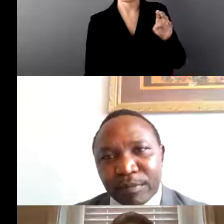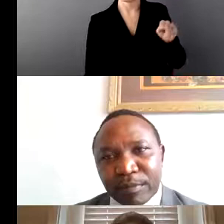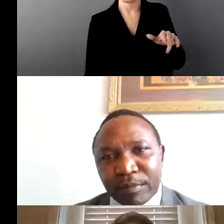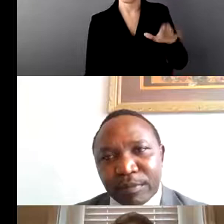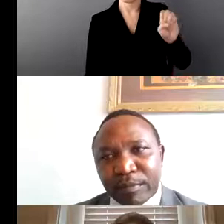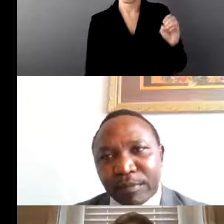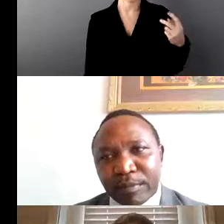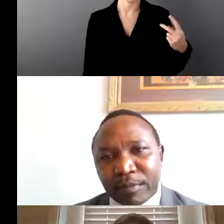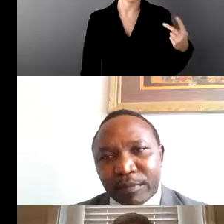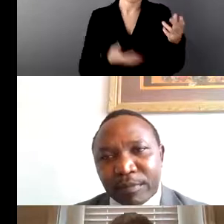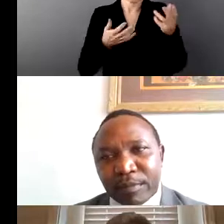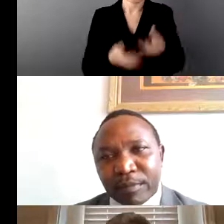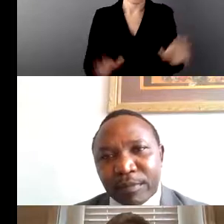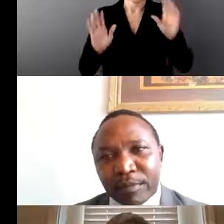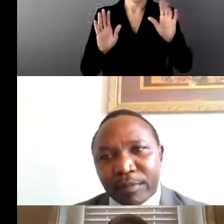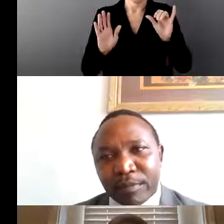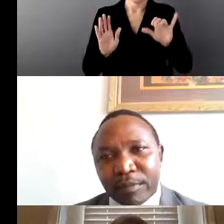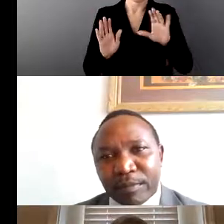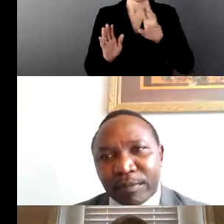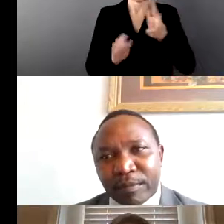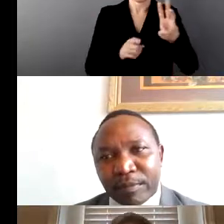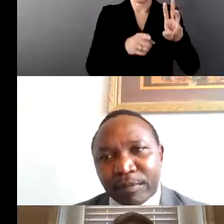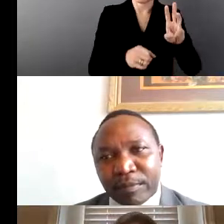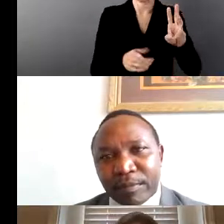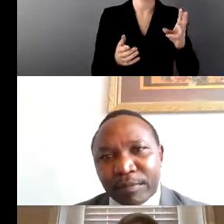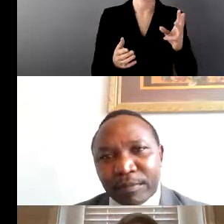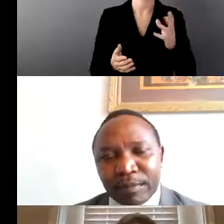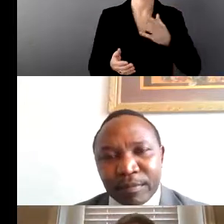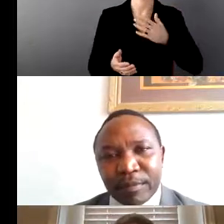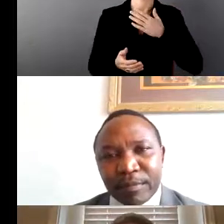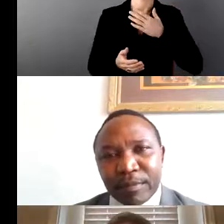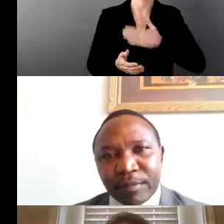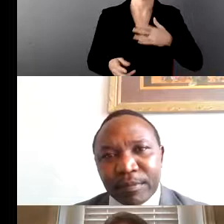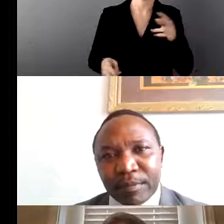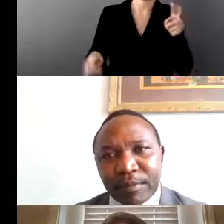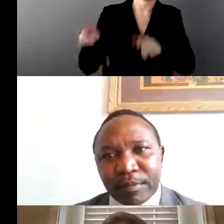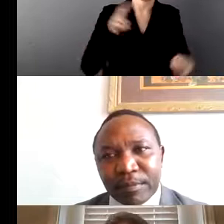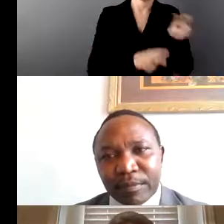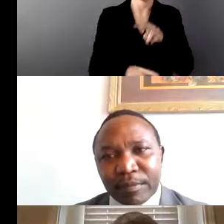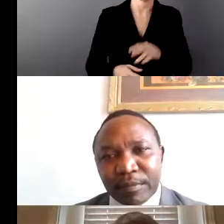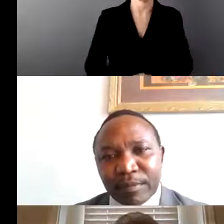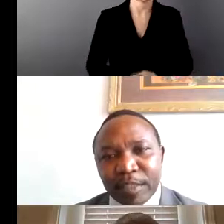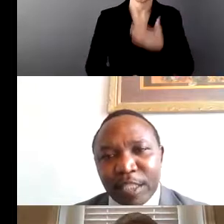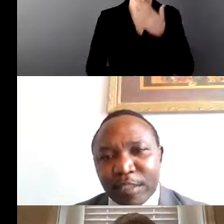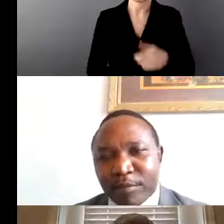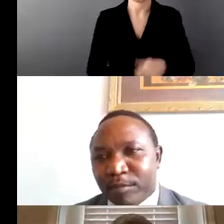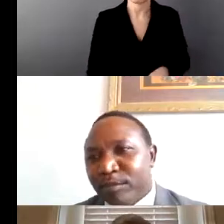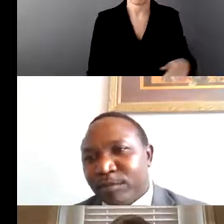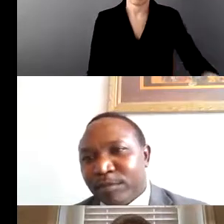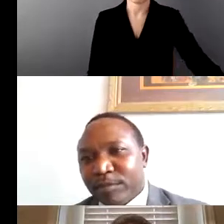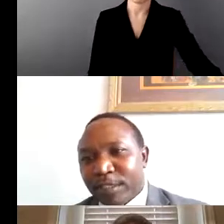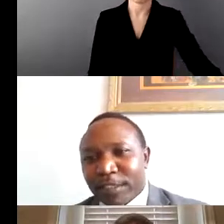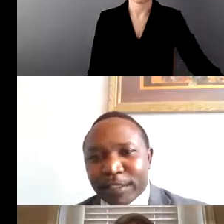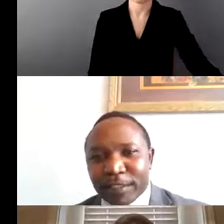Research Training Center's website. Feel free to visit at your leisure. Thank you.